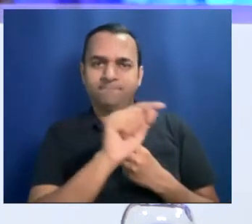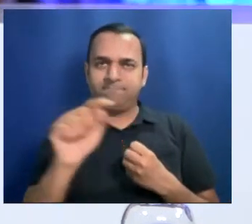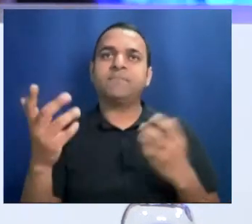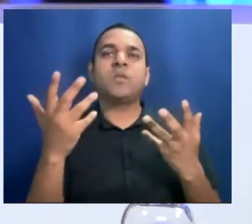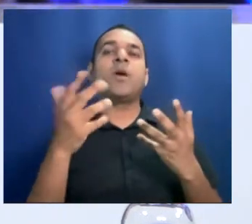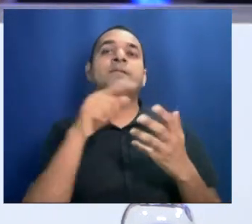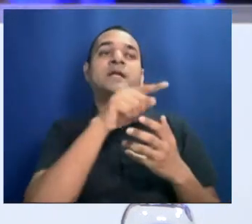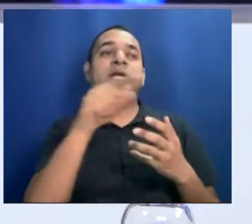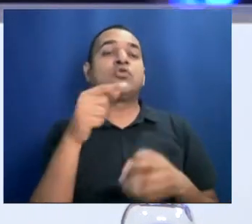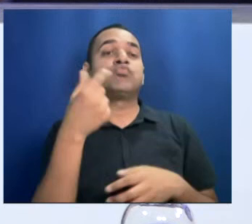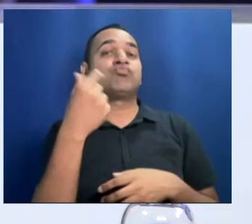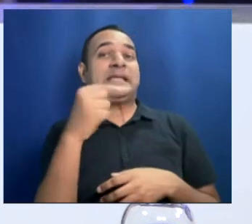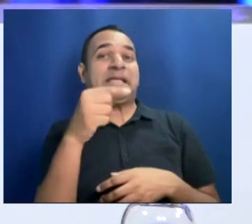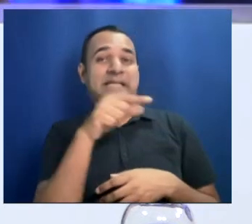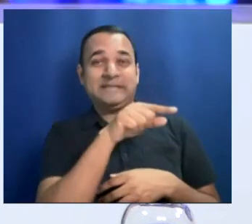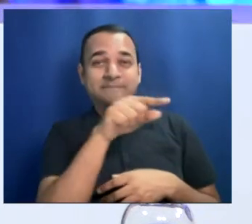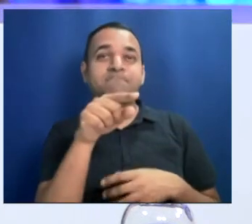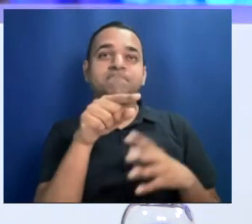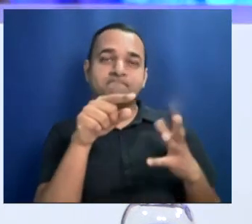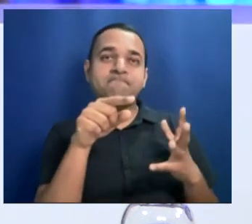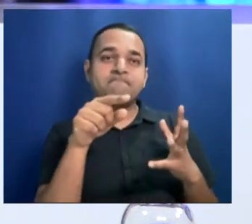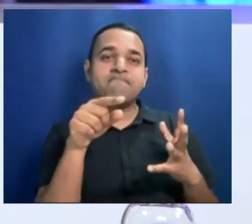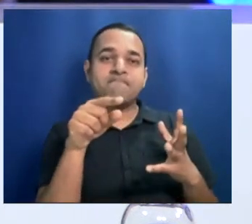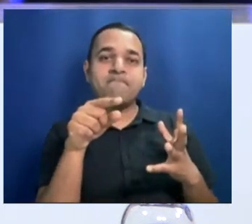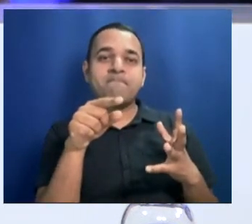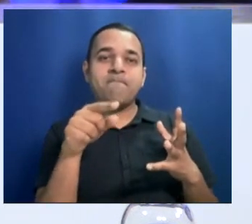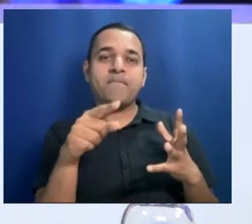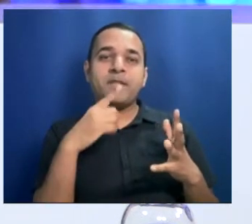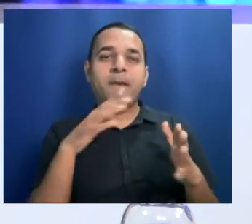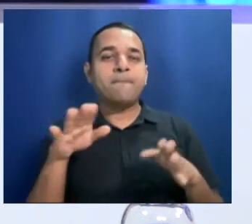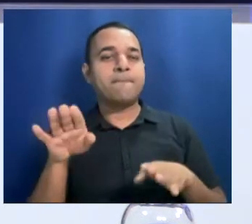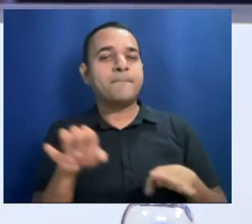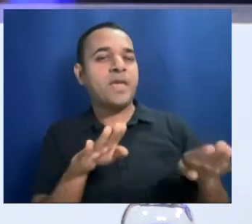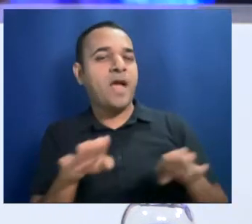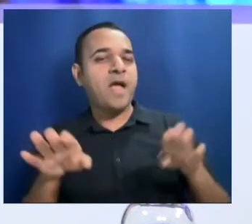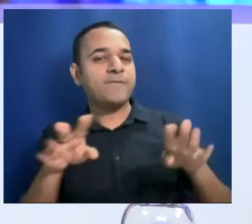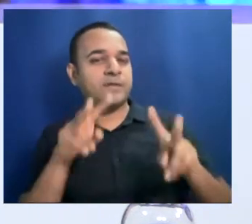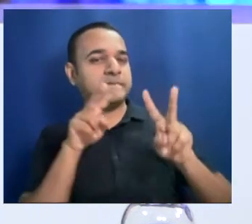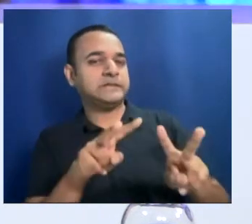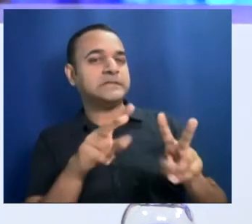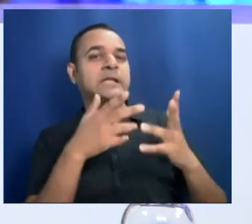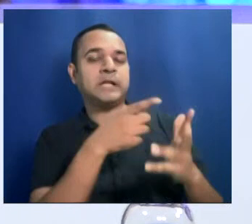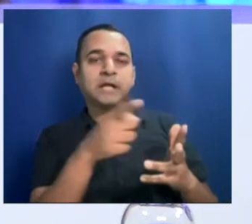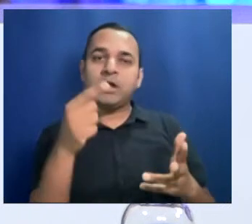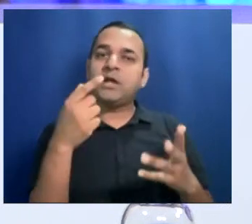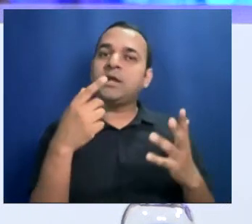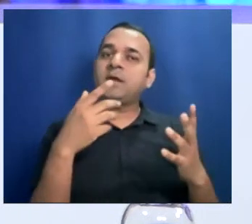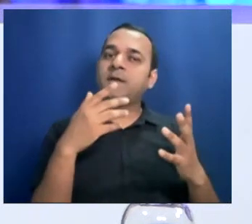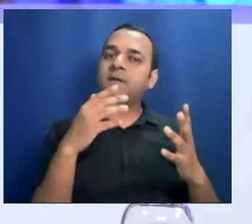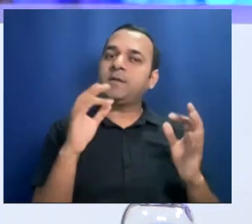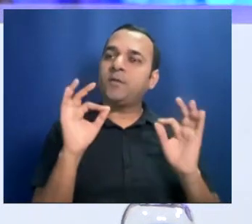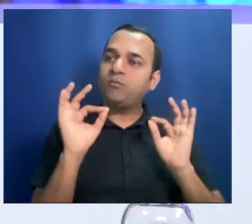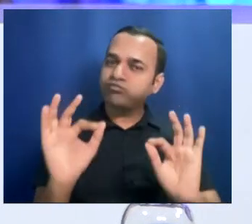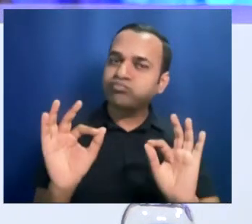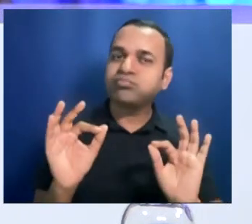green-friendly behaviors. Women are slightly more likely to be